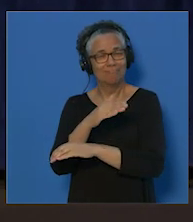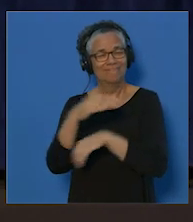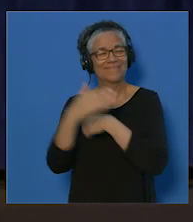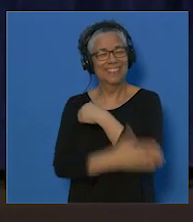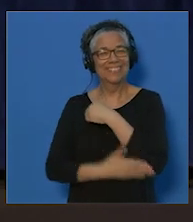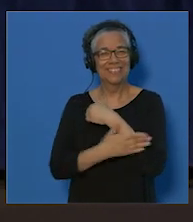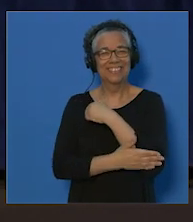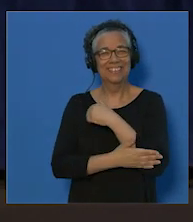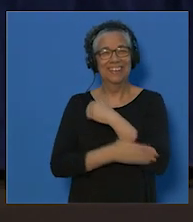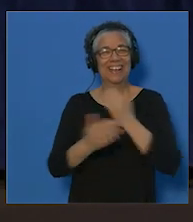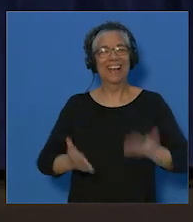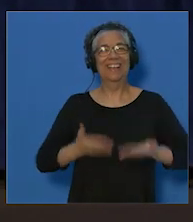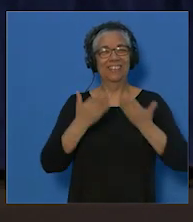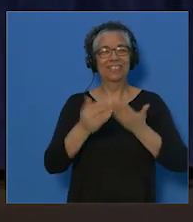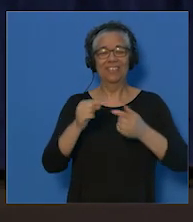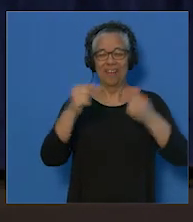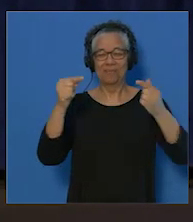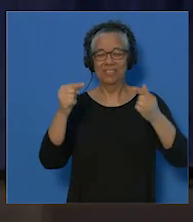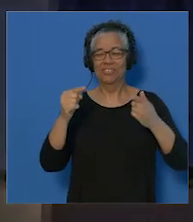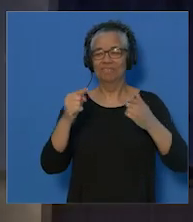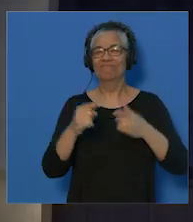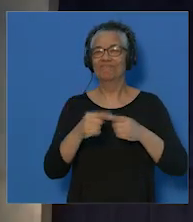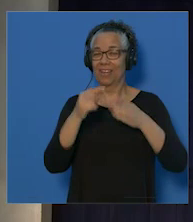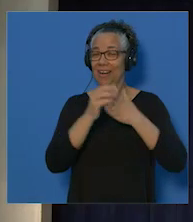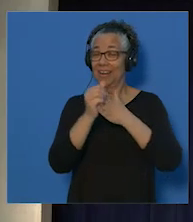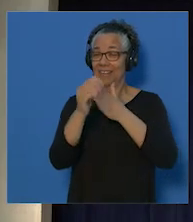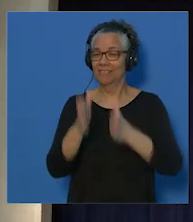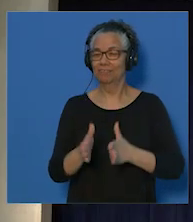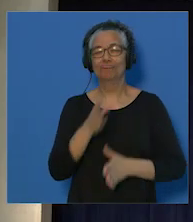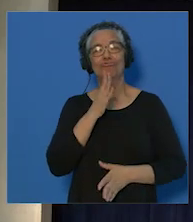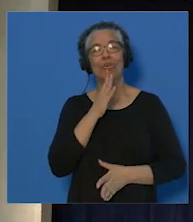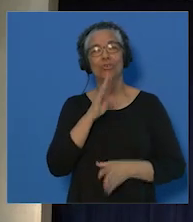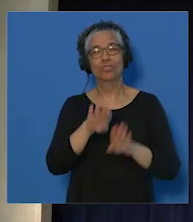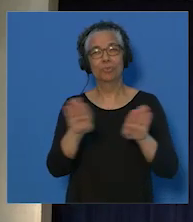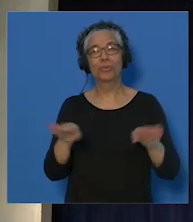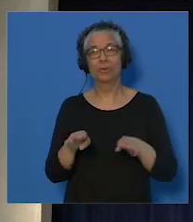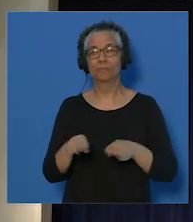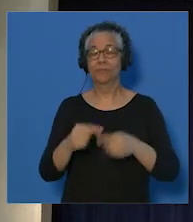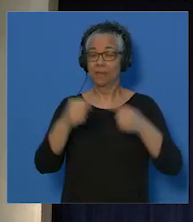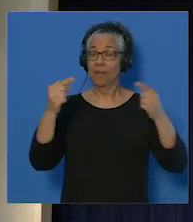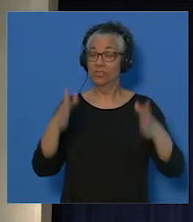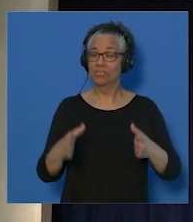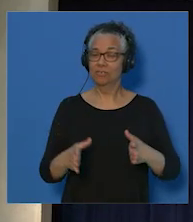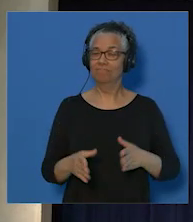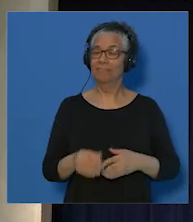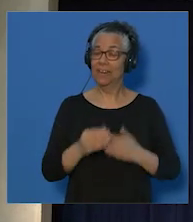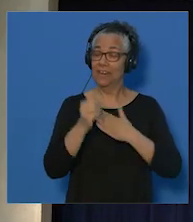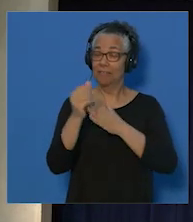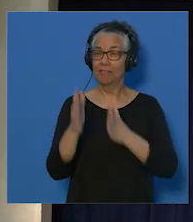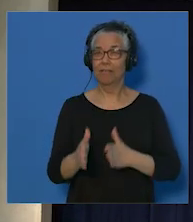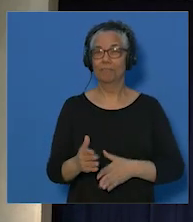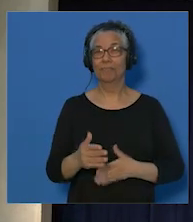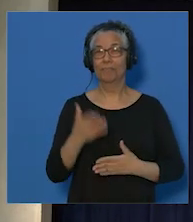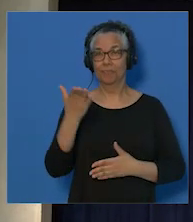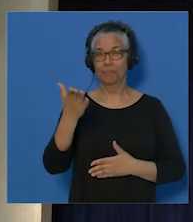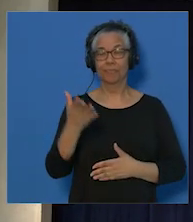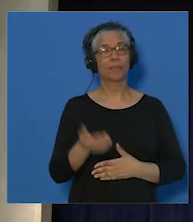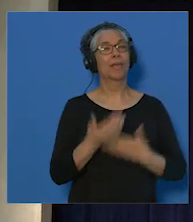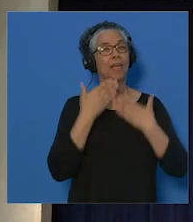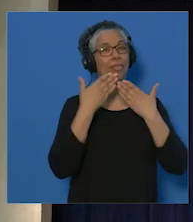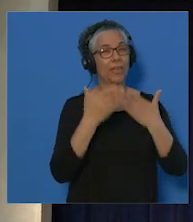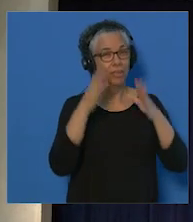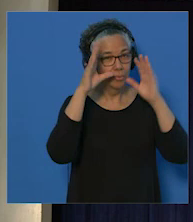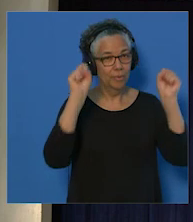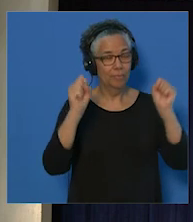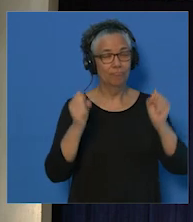opposition leader to say some words to Bermuda. Opposition leader. Thank you very much, Premier. Good